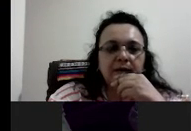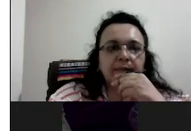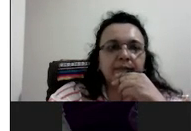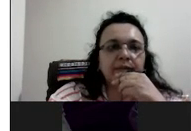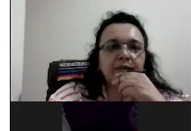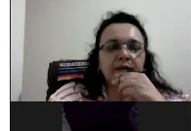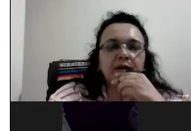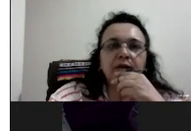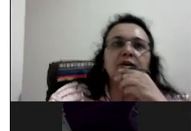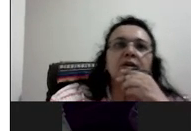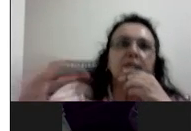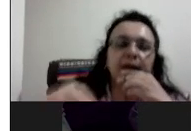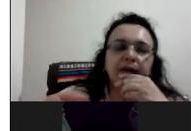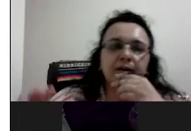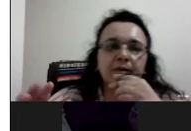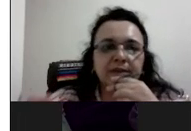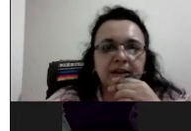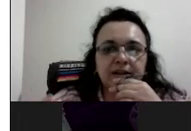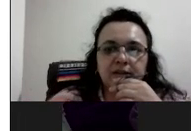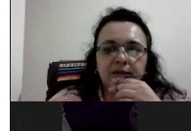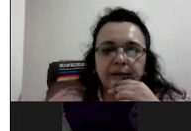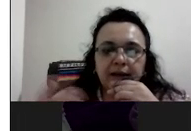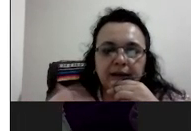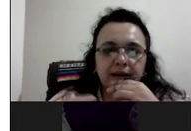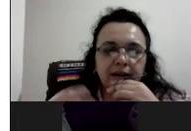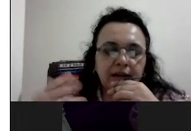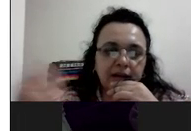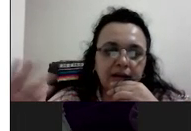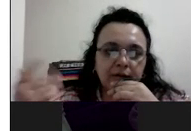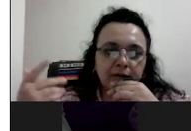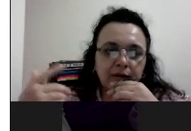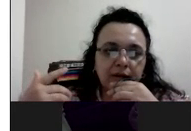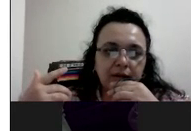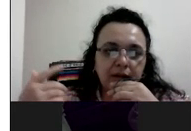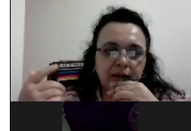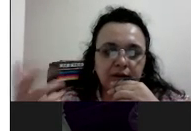Well, we have a conversation, but